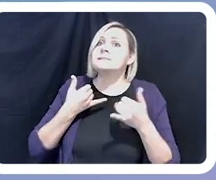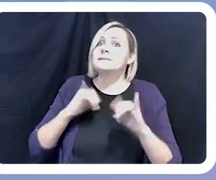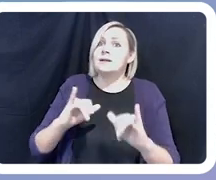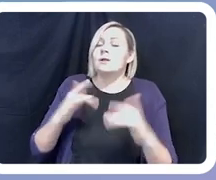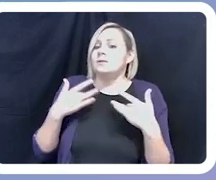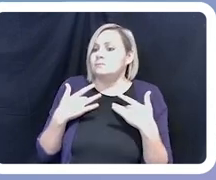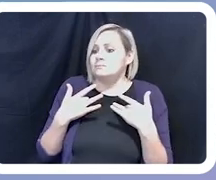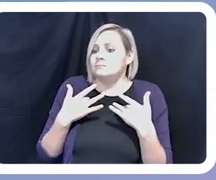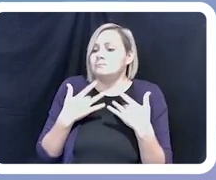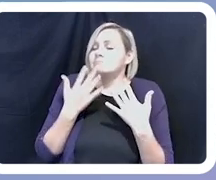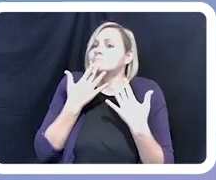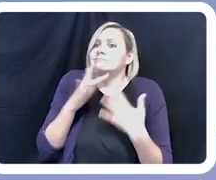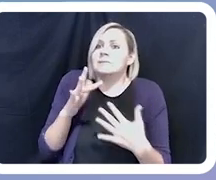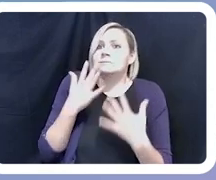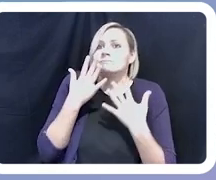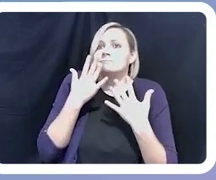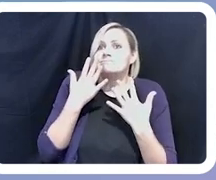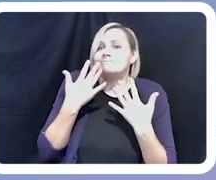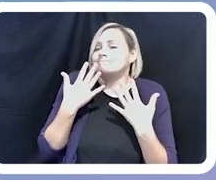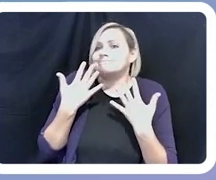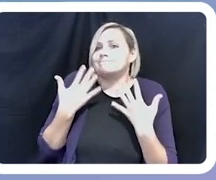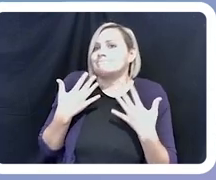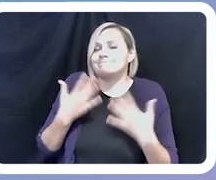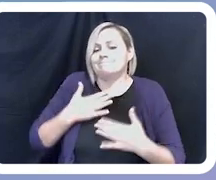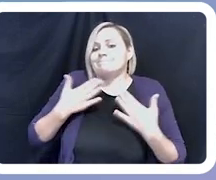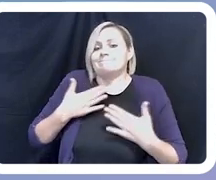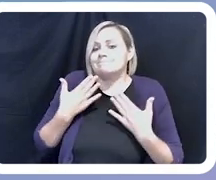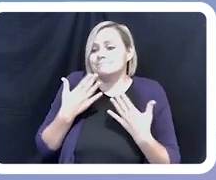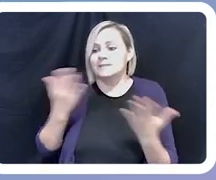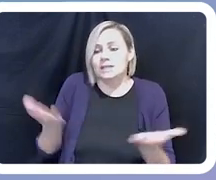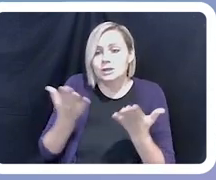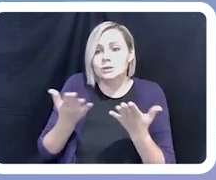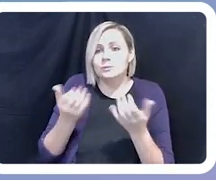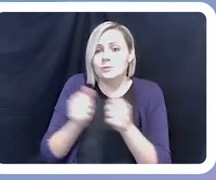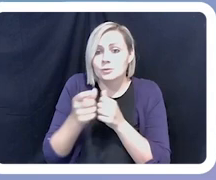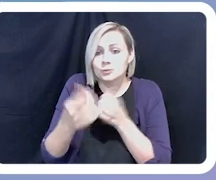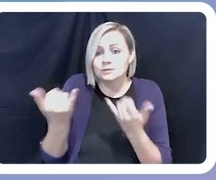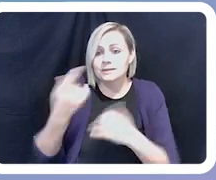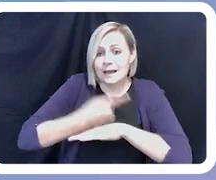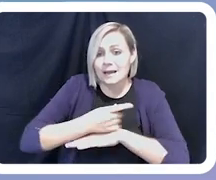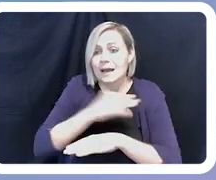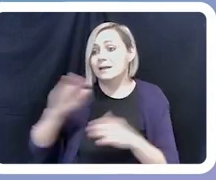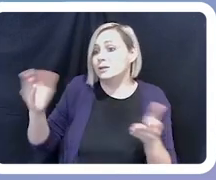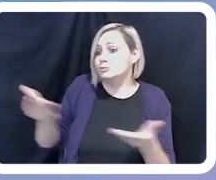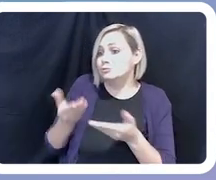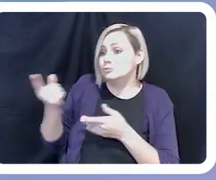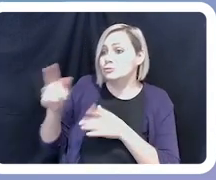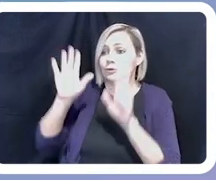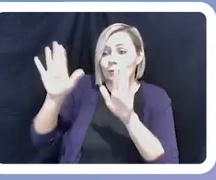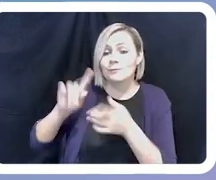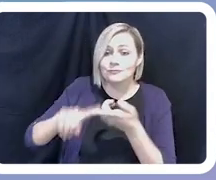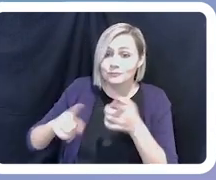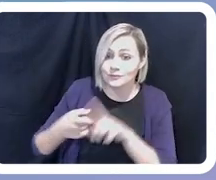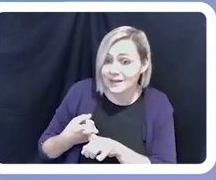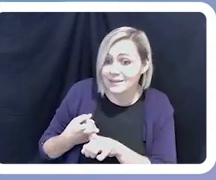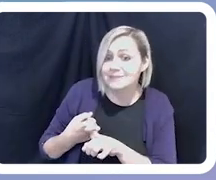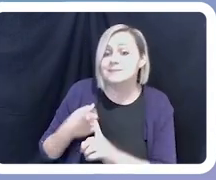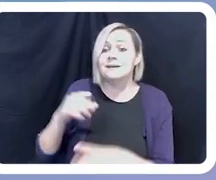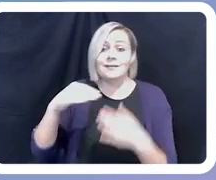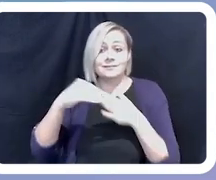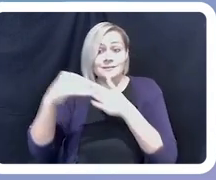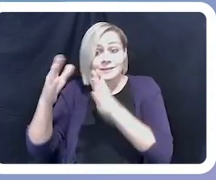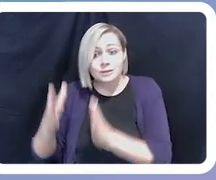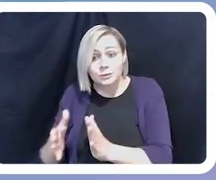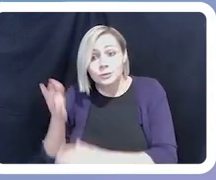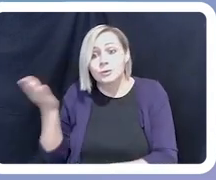so extremely fortunate for the opportunity to be here with you today and to introduce you to an incredible friend,